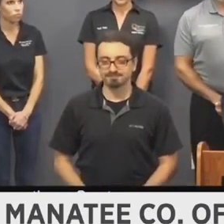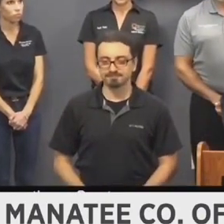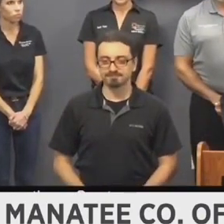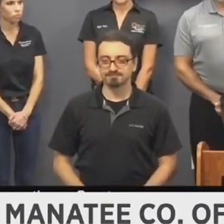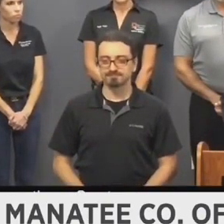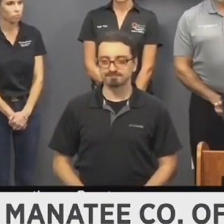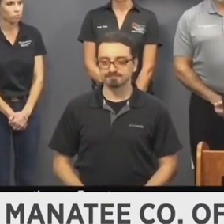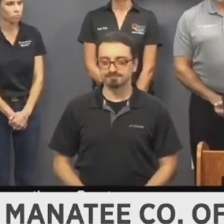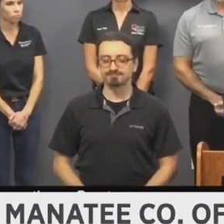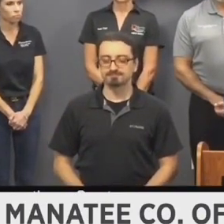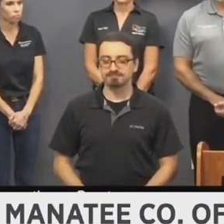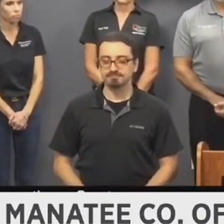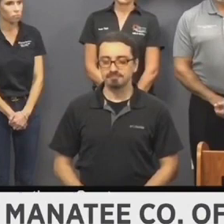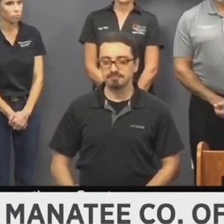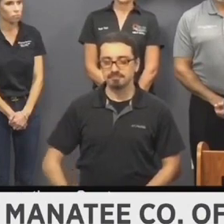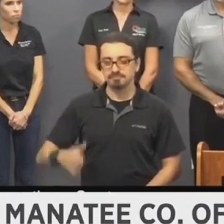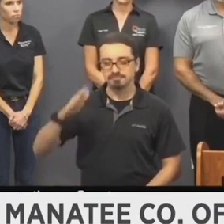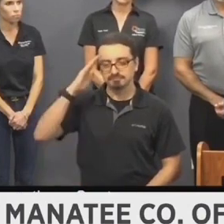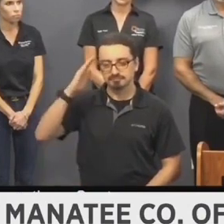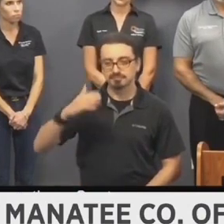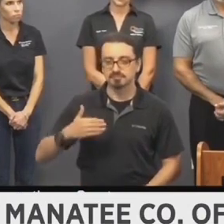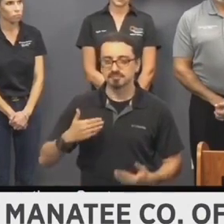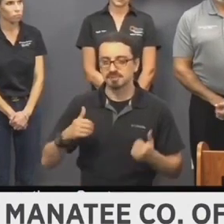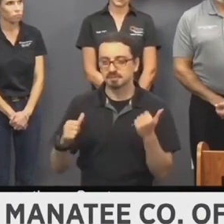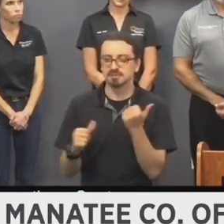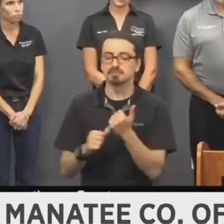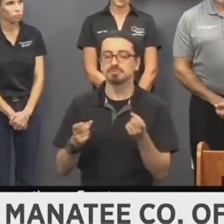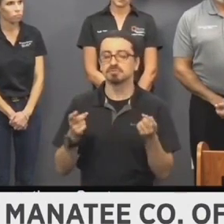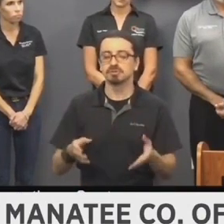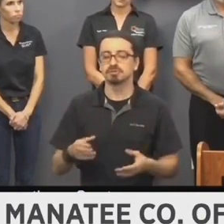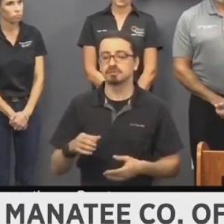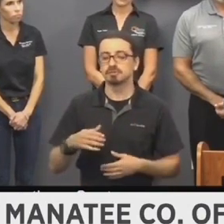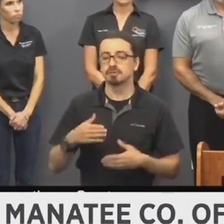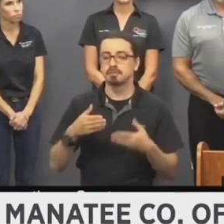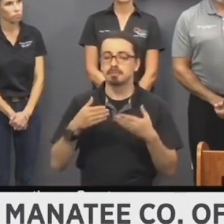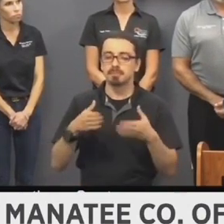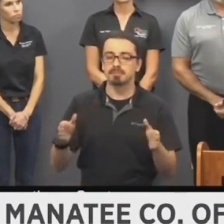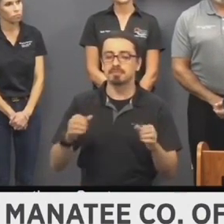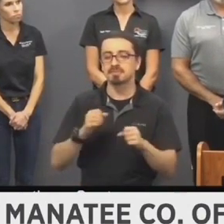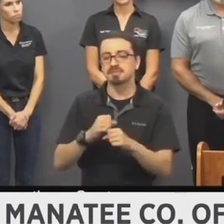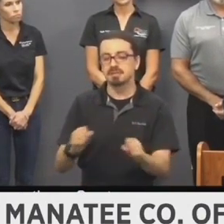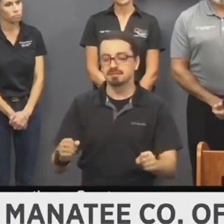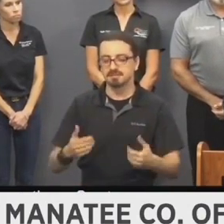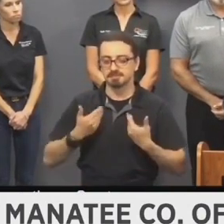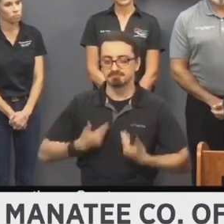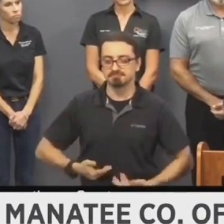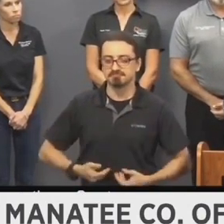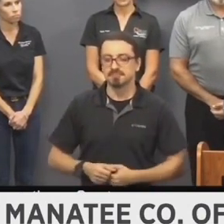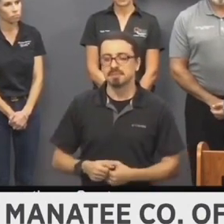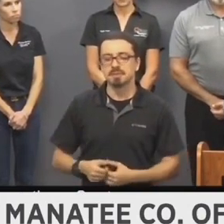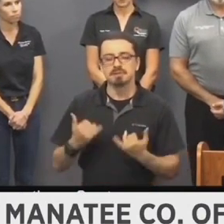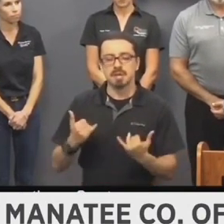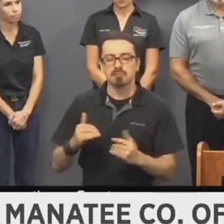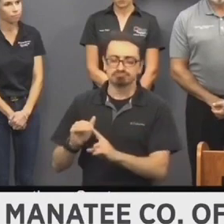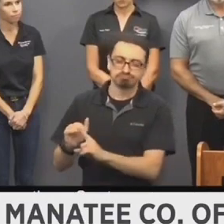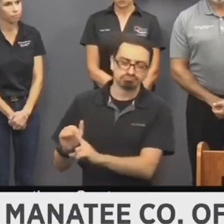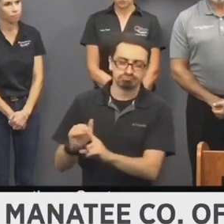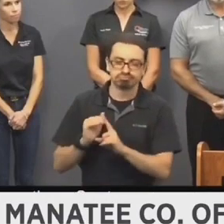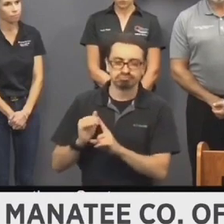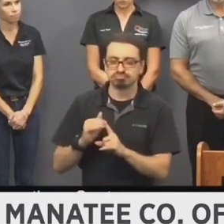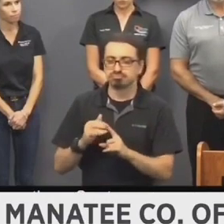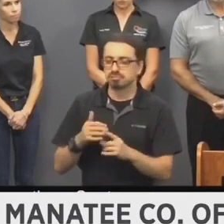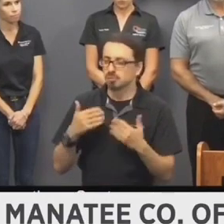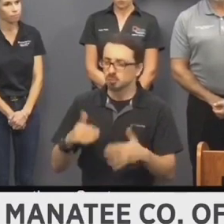Good afternoon, Steve Litschauer, Deputy Director of Public Safety. I want to bring to light some of the important actions that we've been